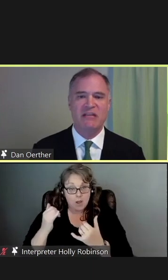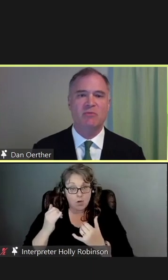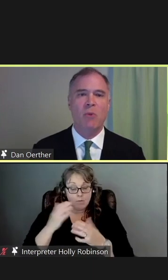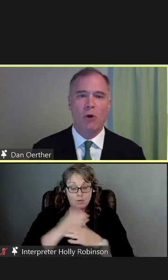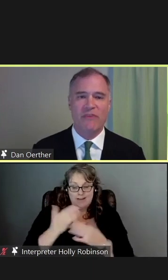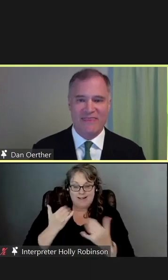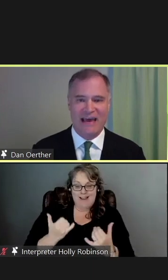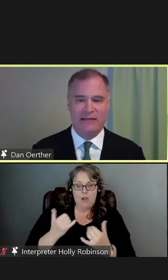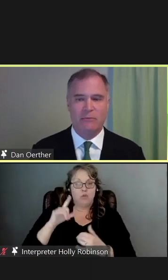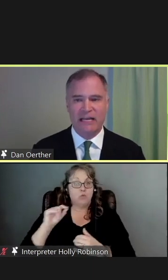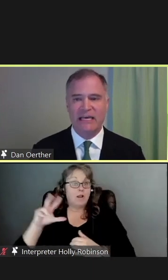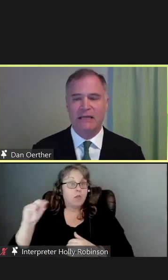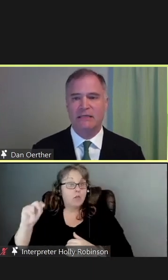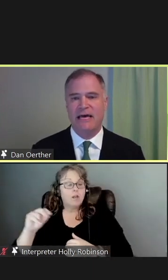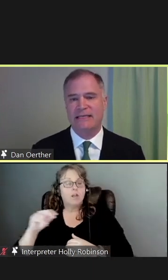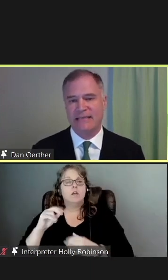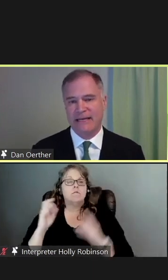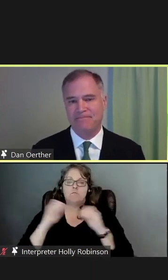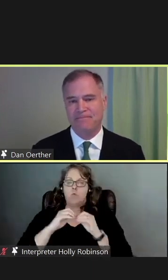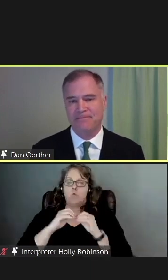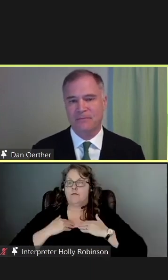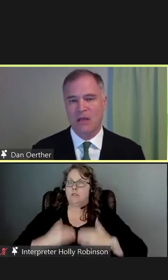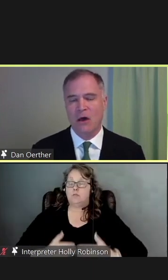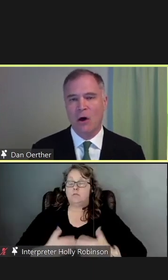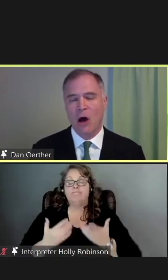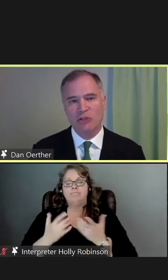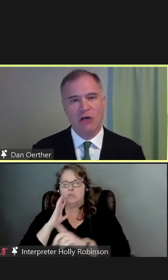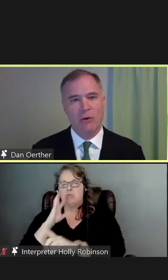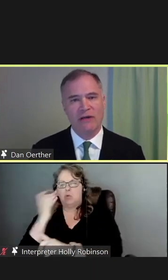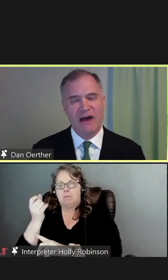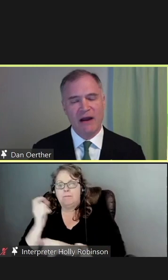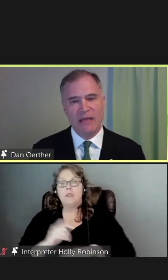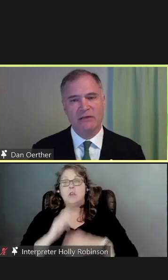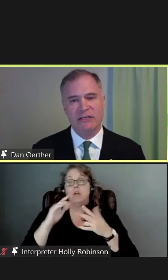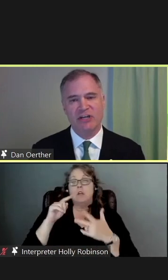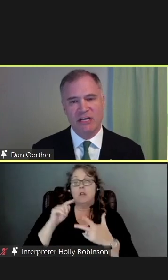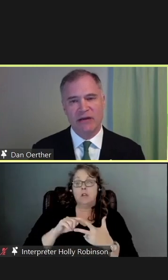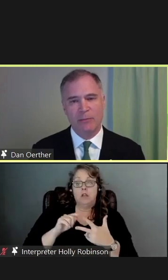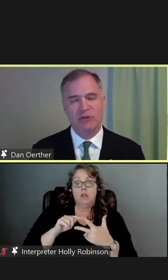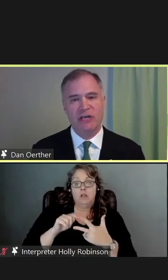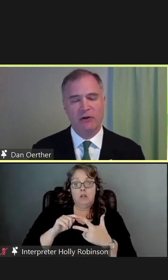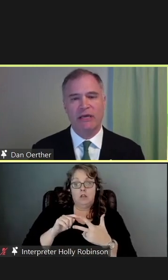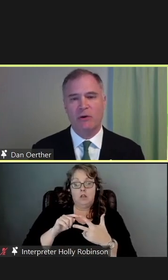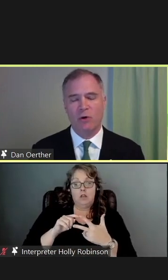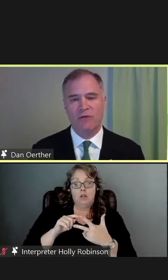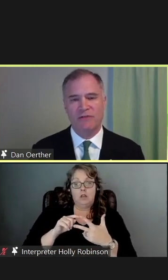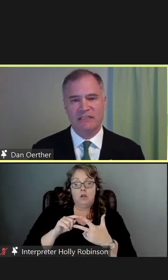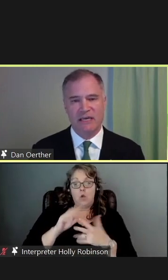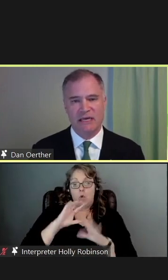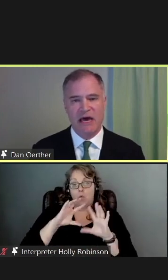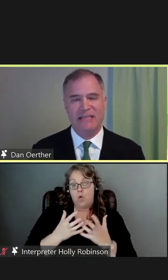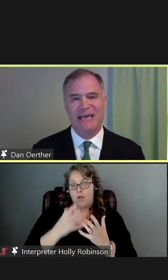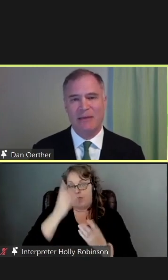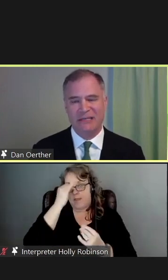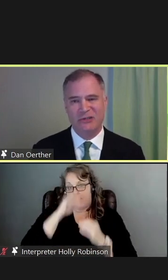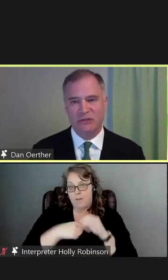means more than that. And we're going to get into that in a second. Also, environmental engineering, particularly in a world that's thinking